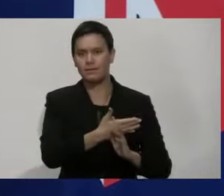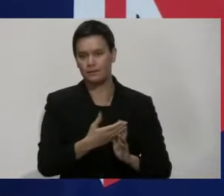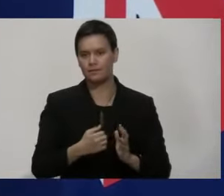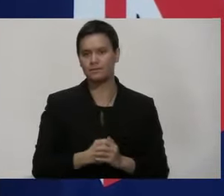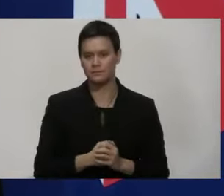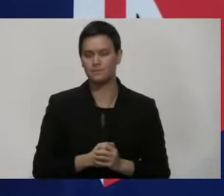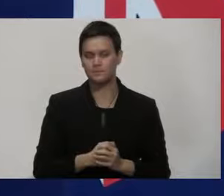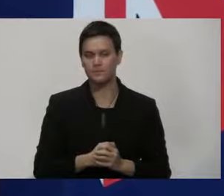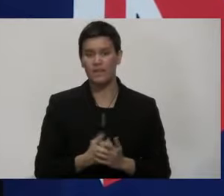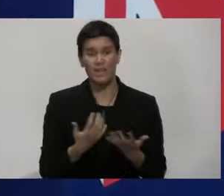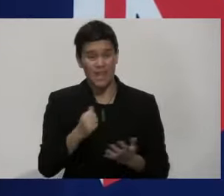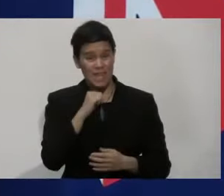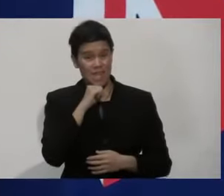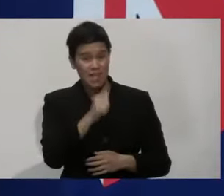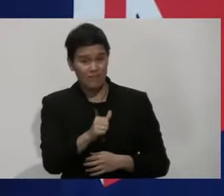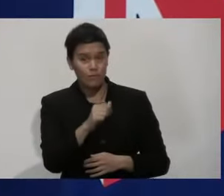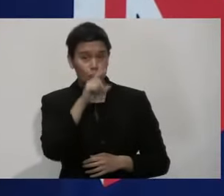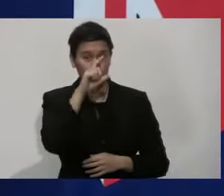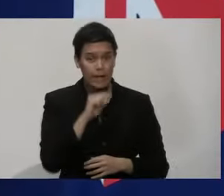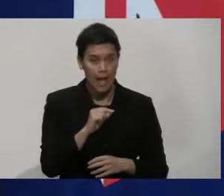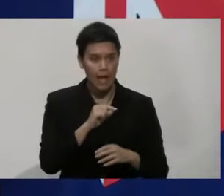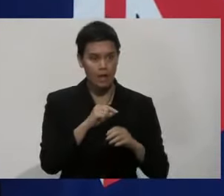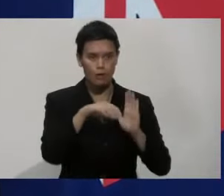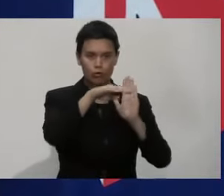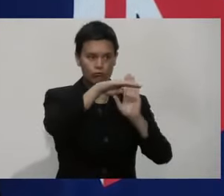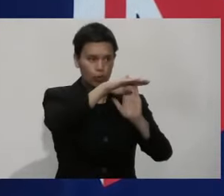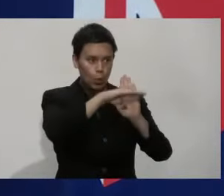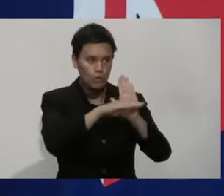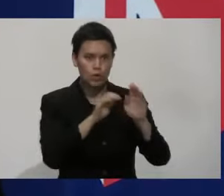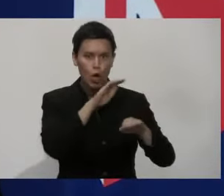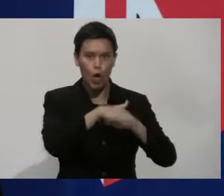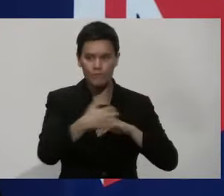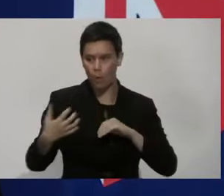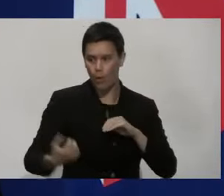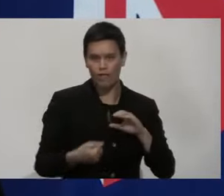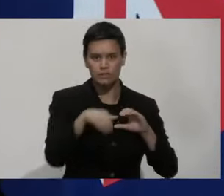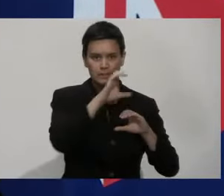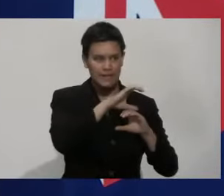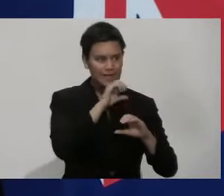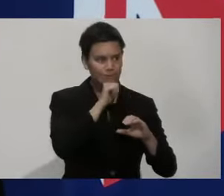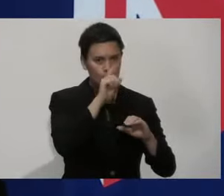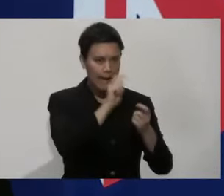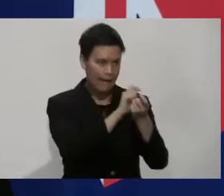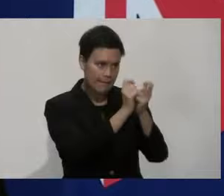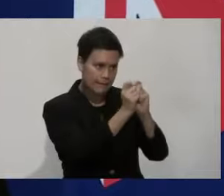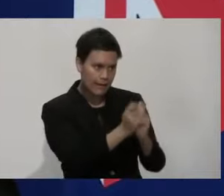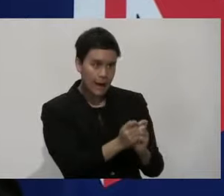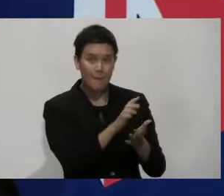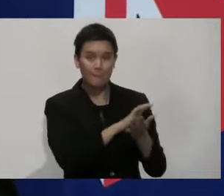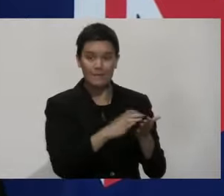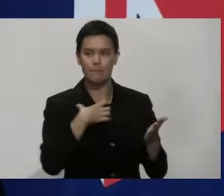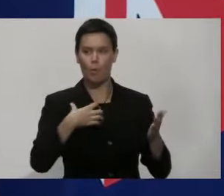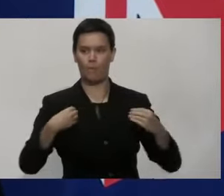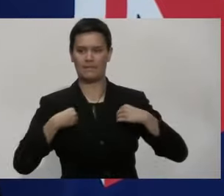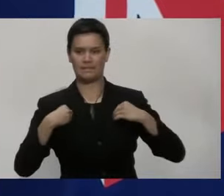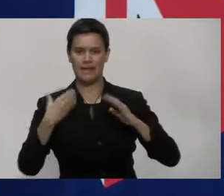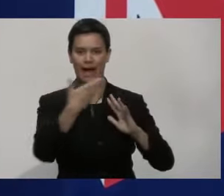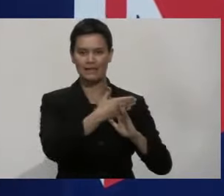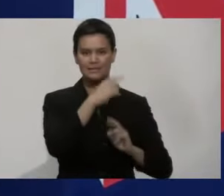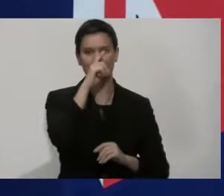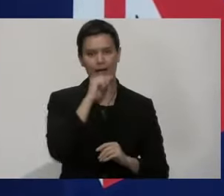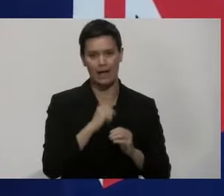around revenue, you'll end up mopping up those groups anyway. So that's why we took that approach. We weren't specific to